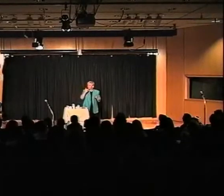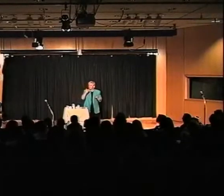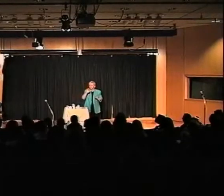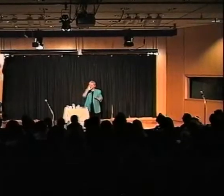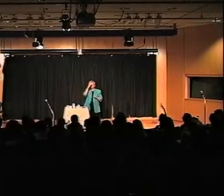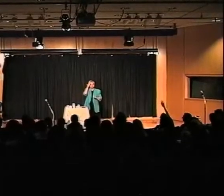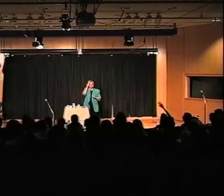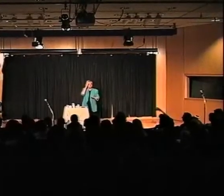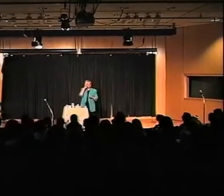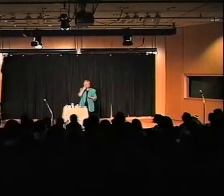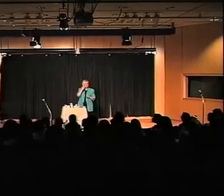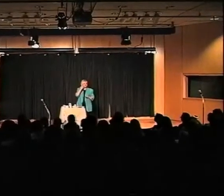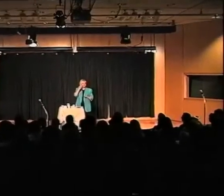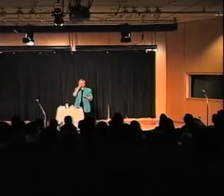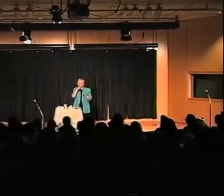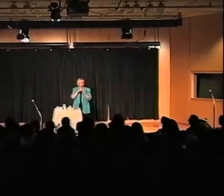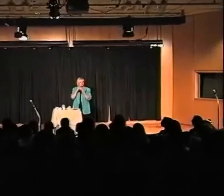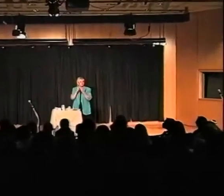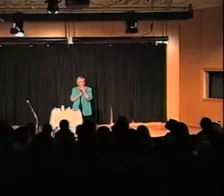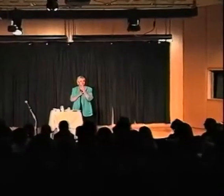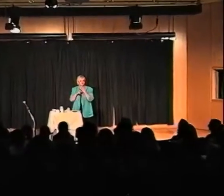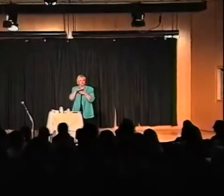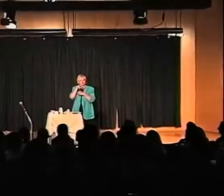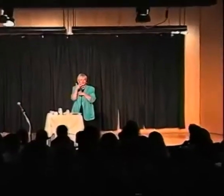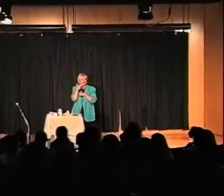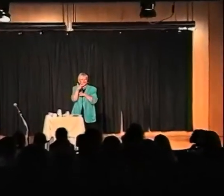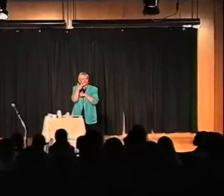next few minutes as either non-deaf or hearing.